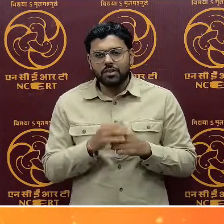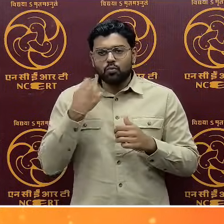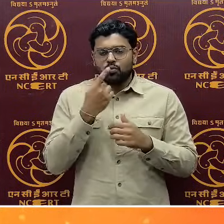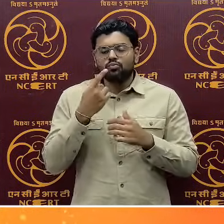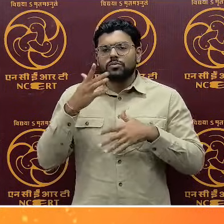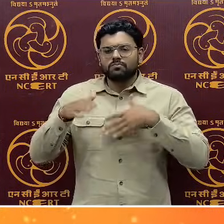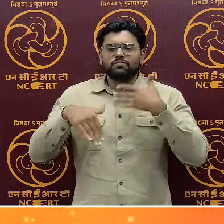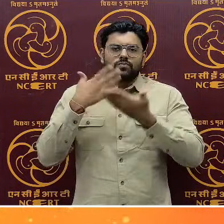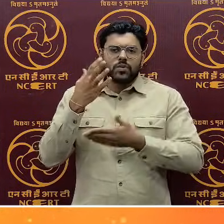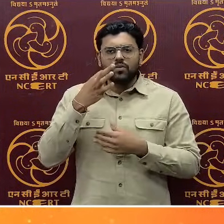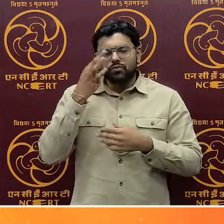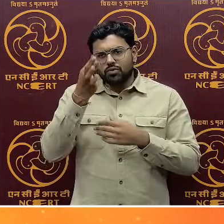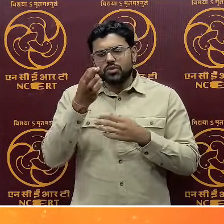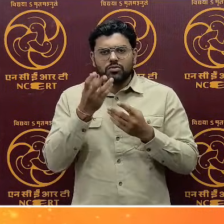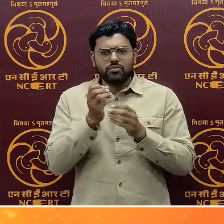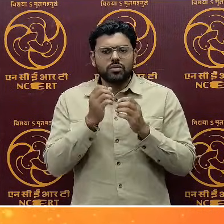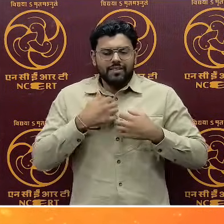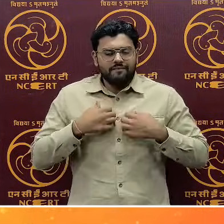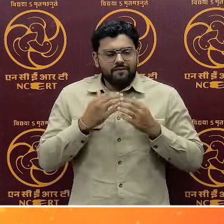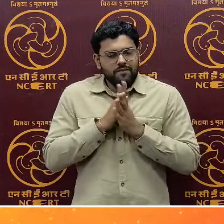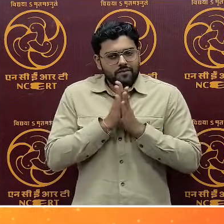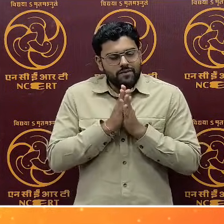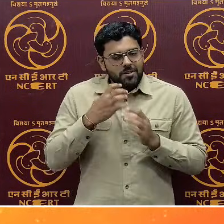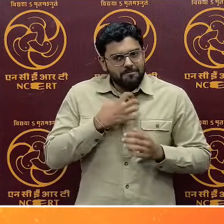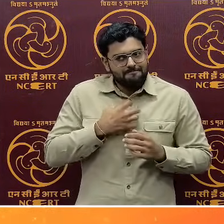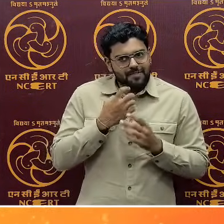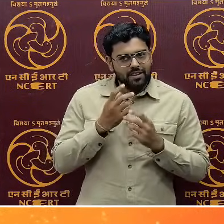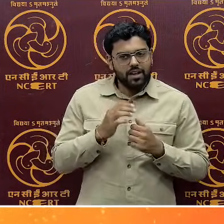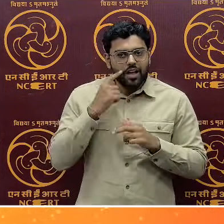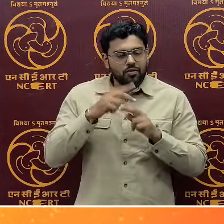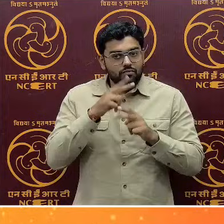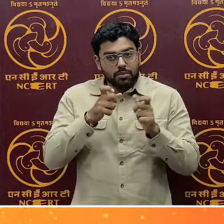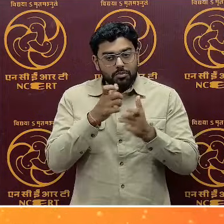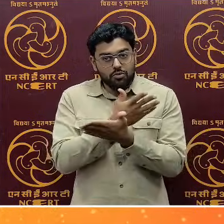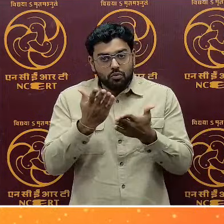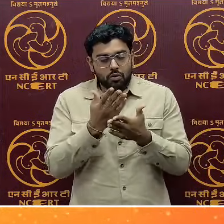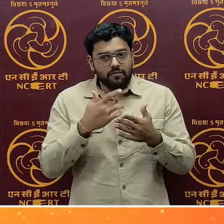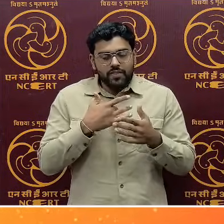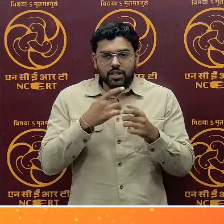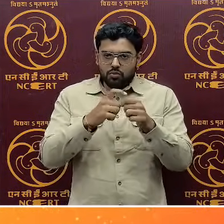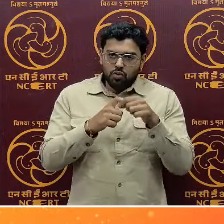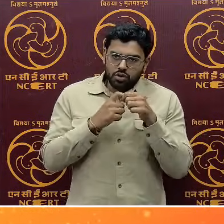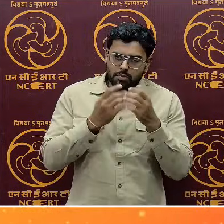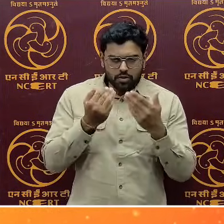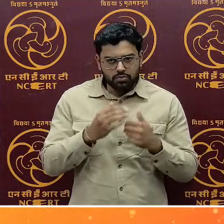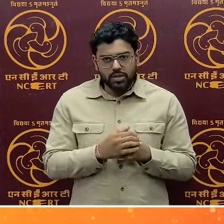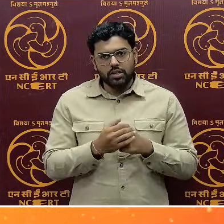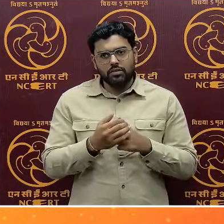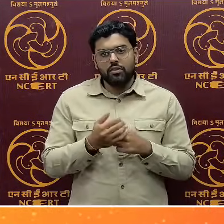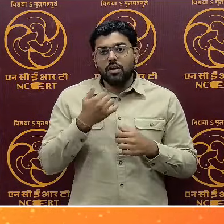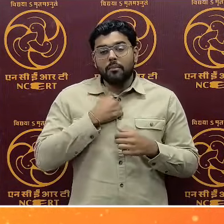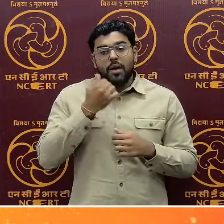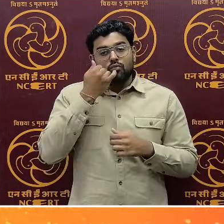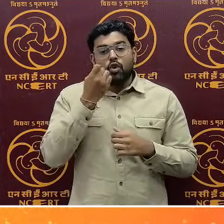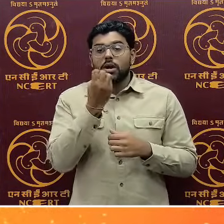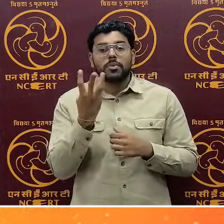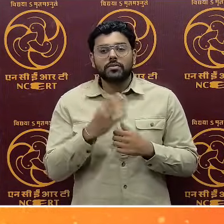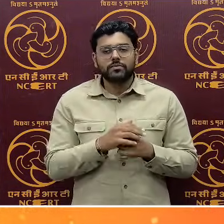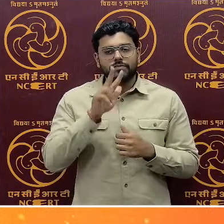course will spark curiosity in you. So if you feel like asking questions, please get in touch with us. Our phone number